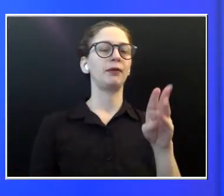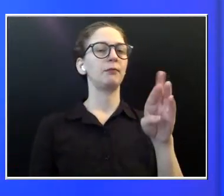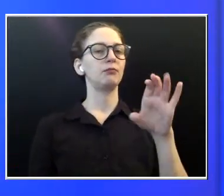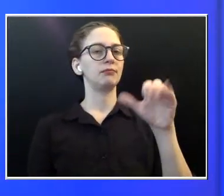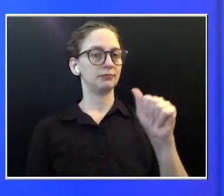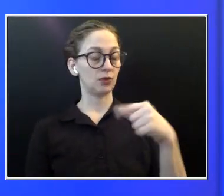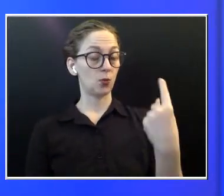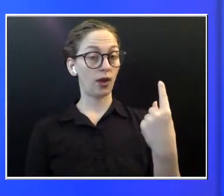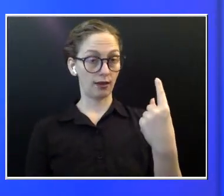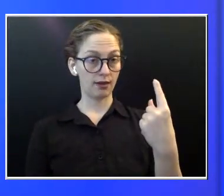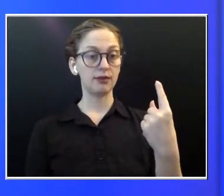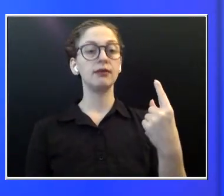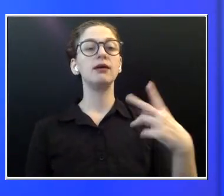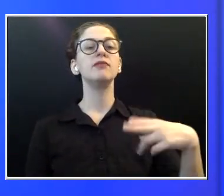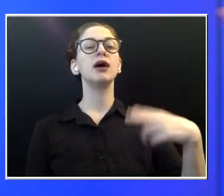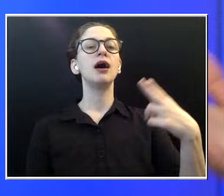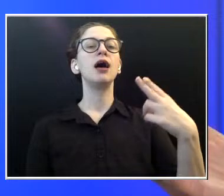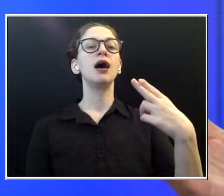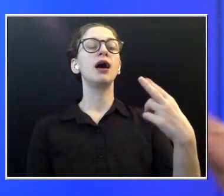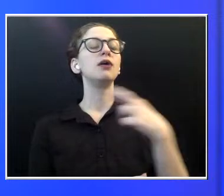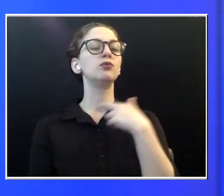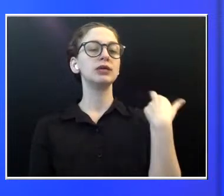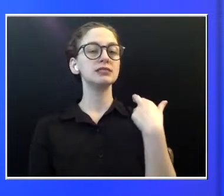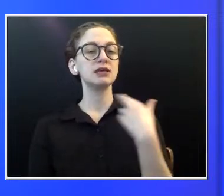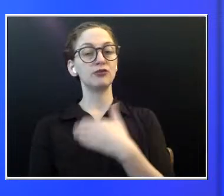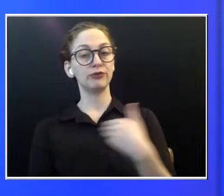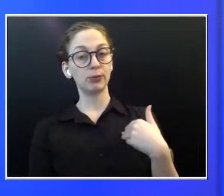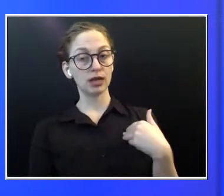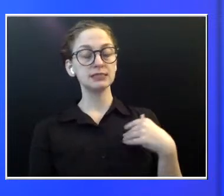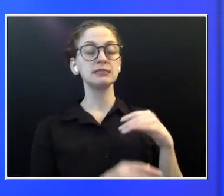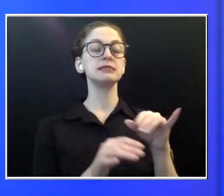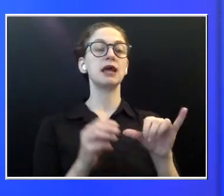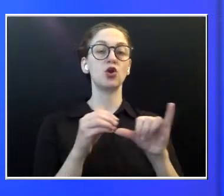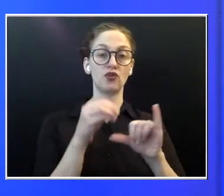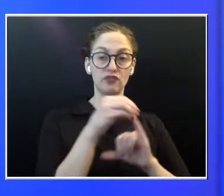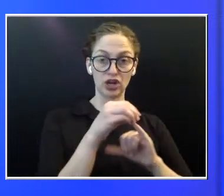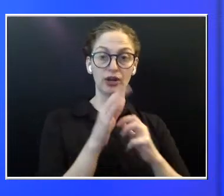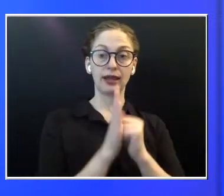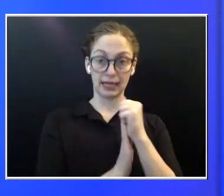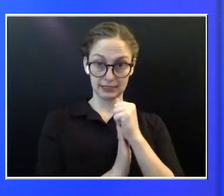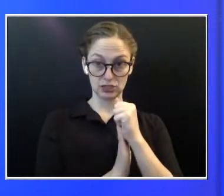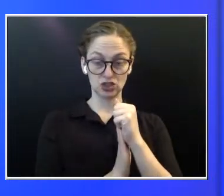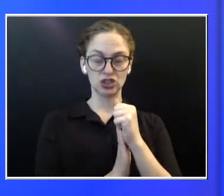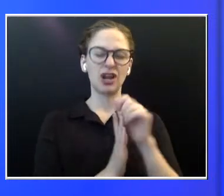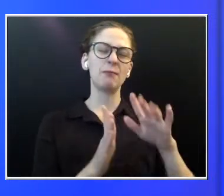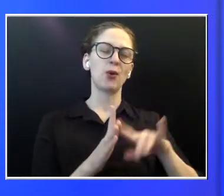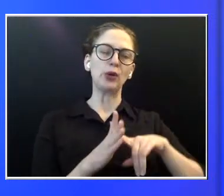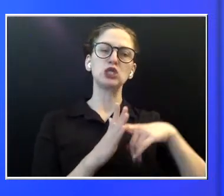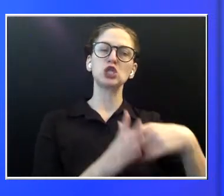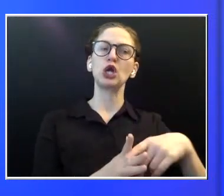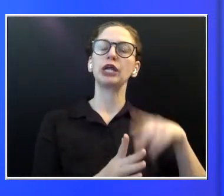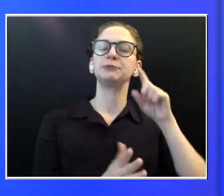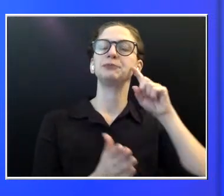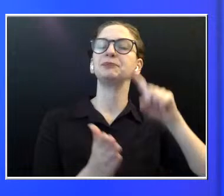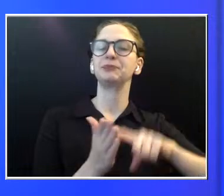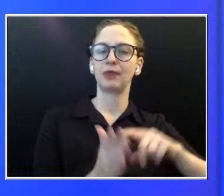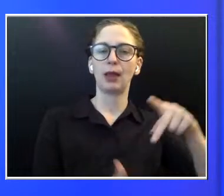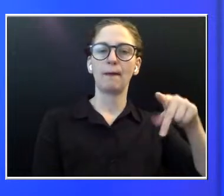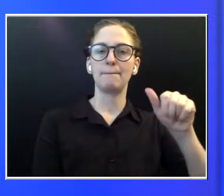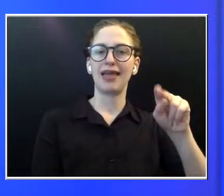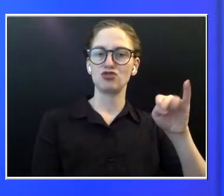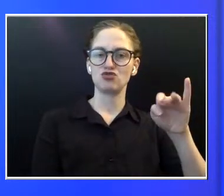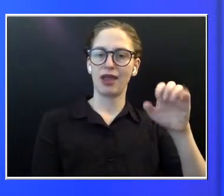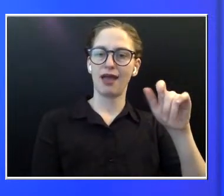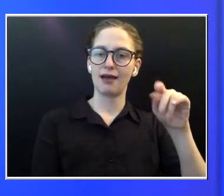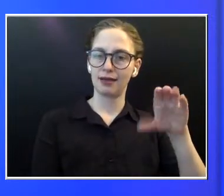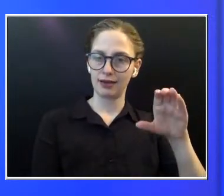of breast and ovarian cancer, but we're starting to acknowledge the pancreatic cancer risk. BRCA2, though, also has an